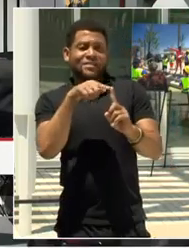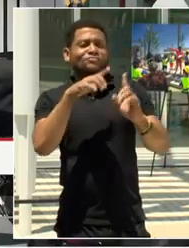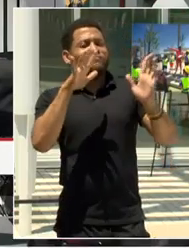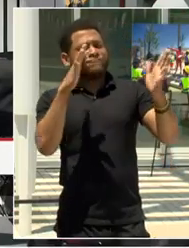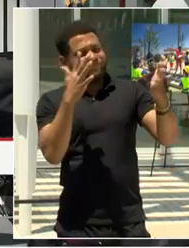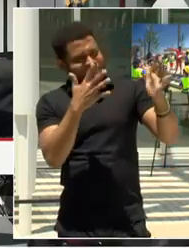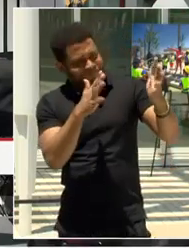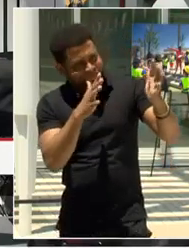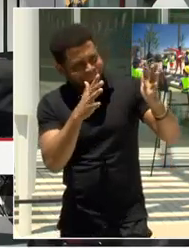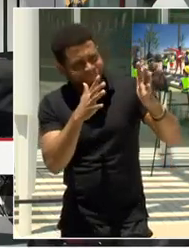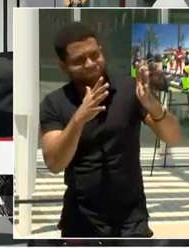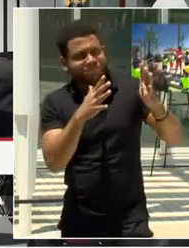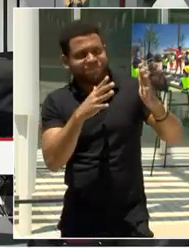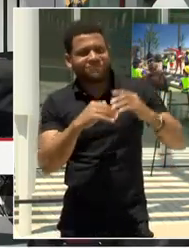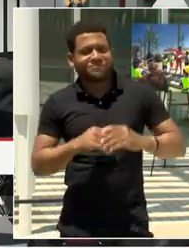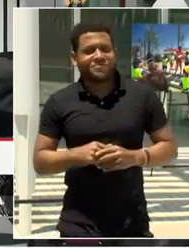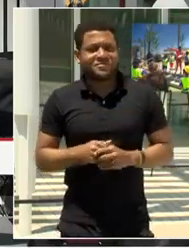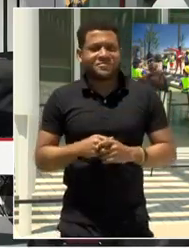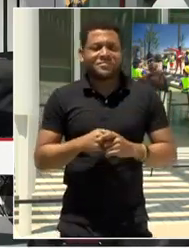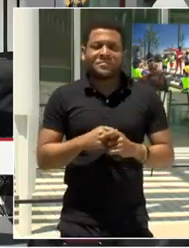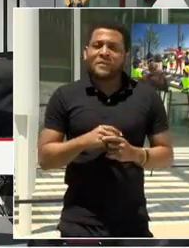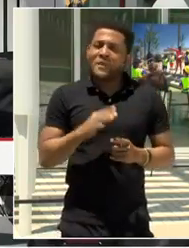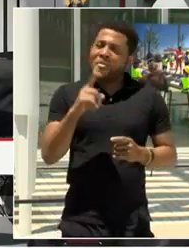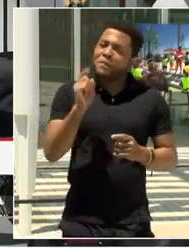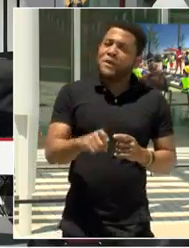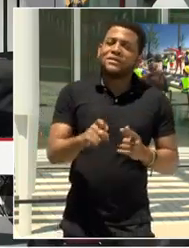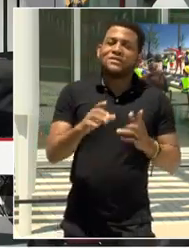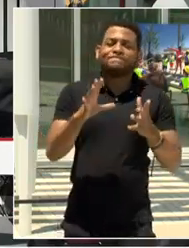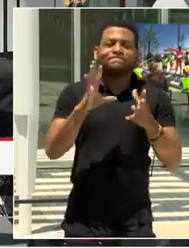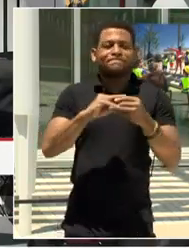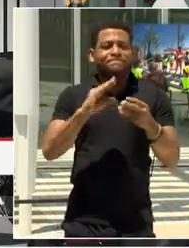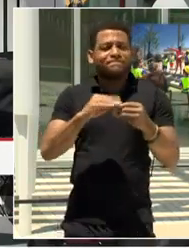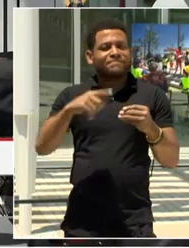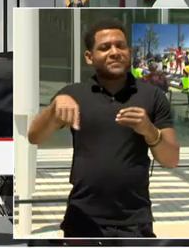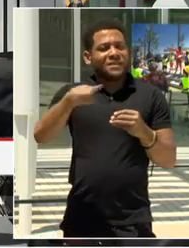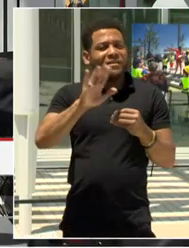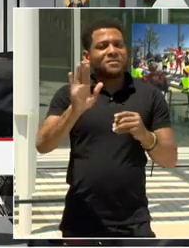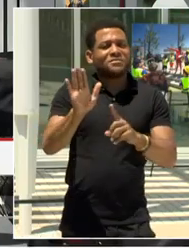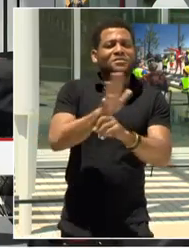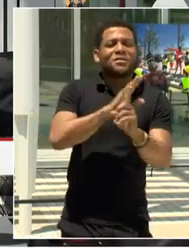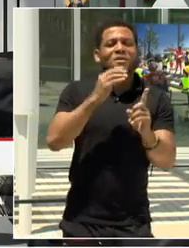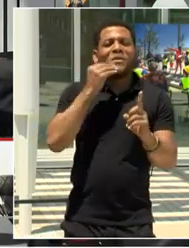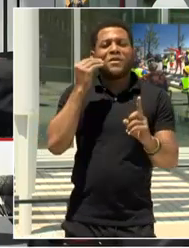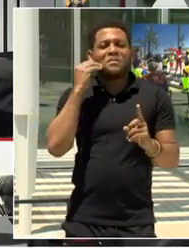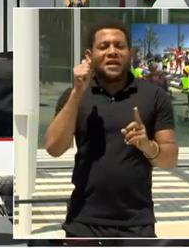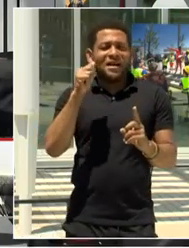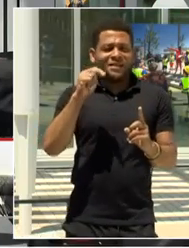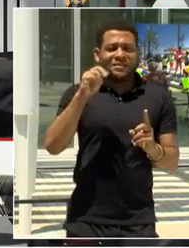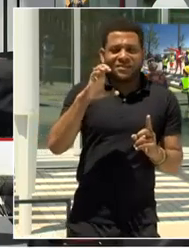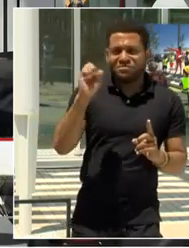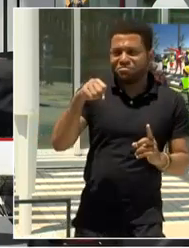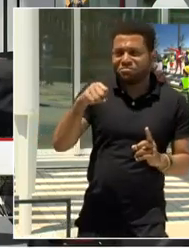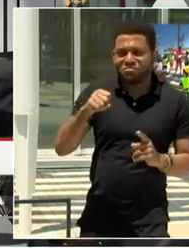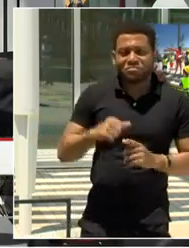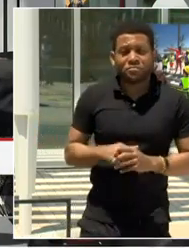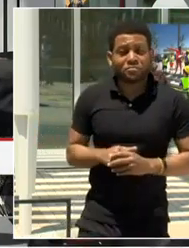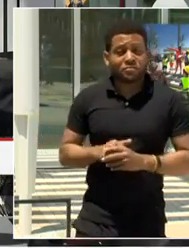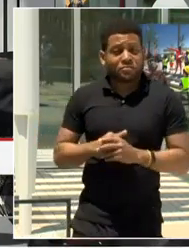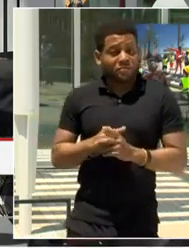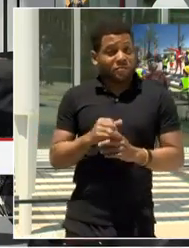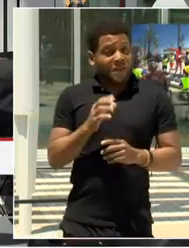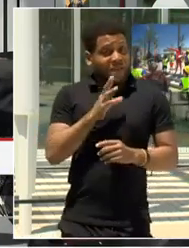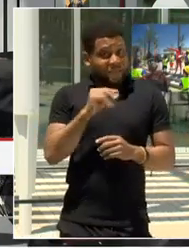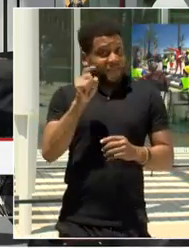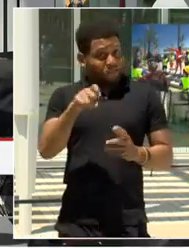I would be remiss not to acknowledge our home ANC, Commissioner Rapp. And as I would be remiss not to